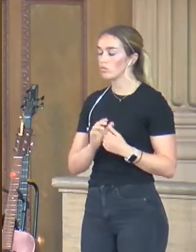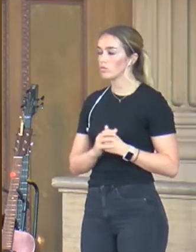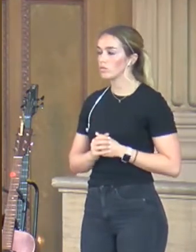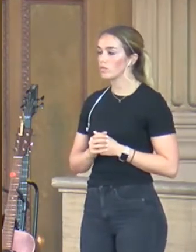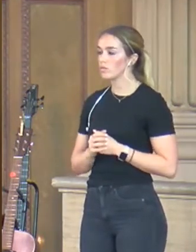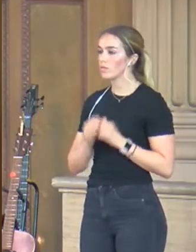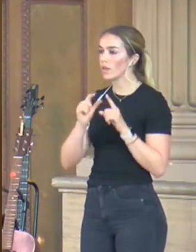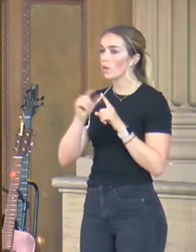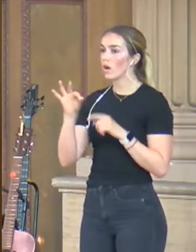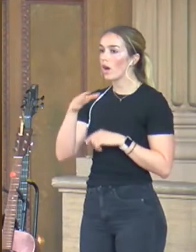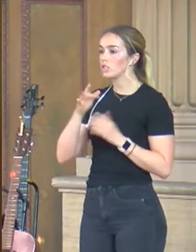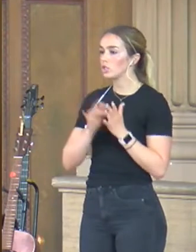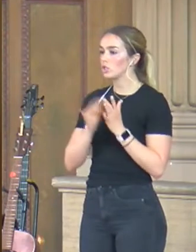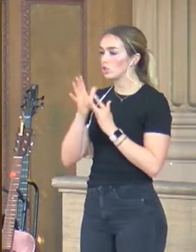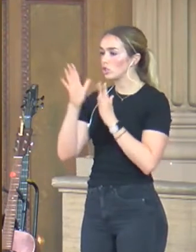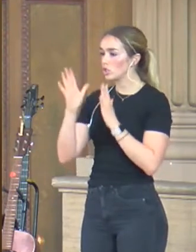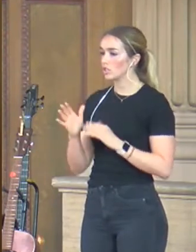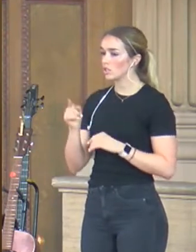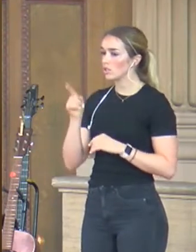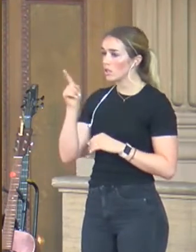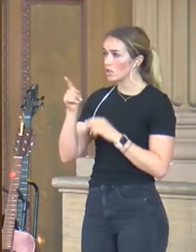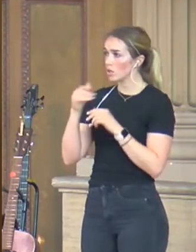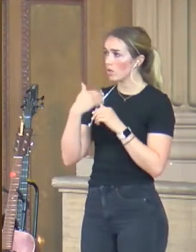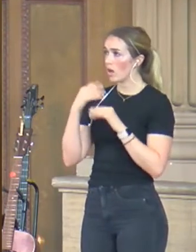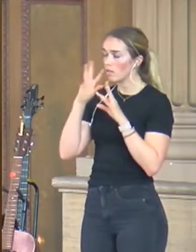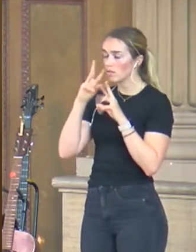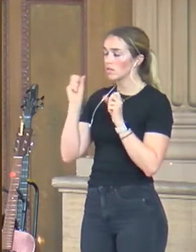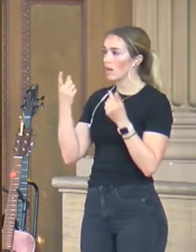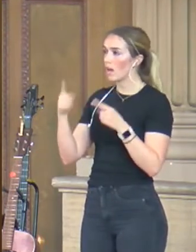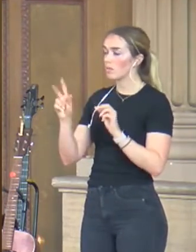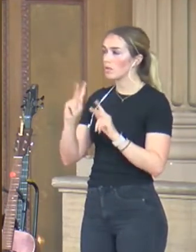The words of Jesus. Do you work wonders for the dead?